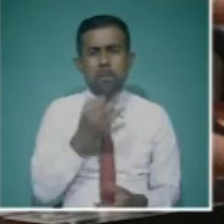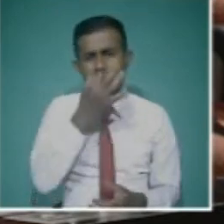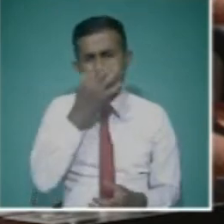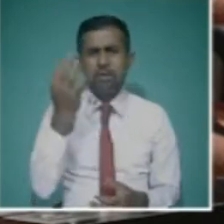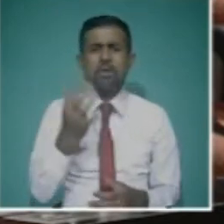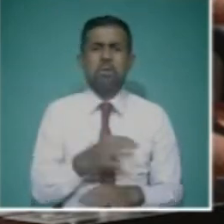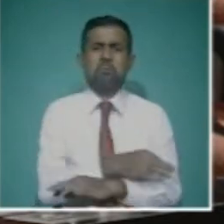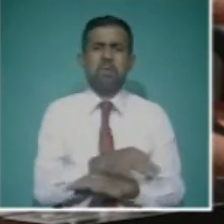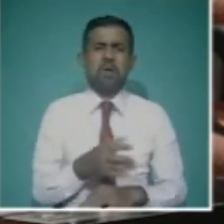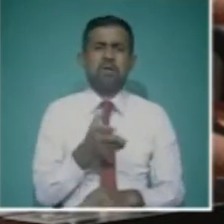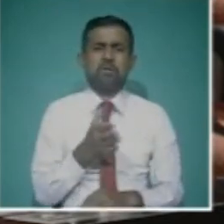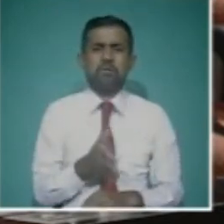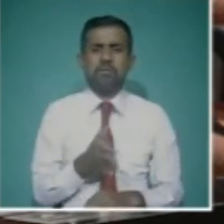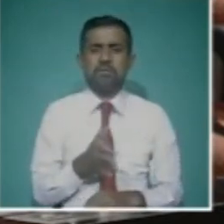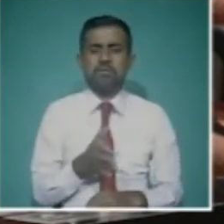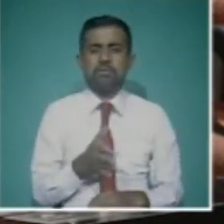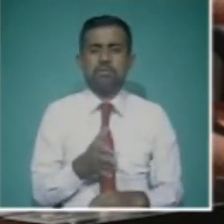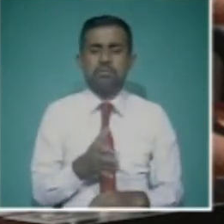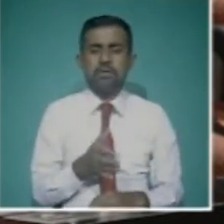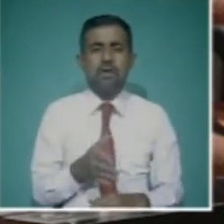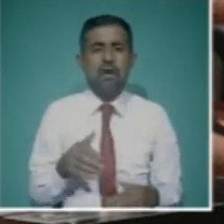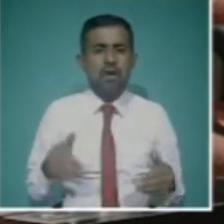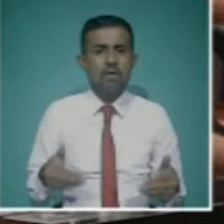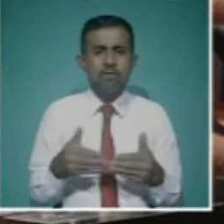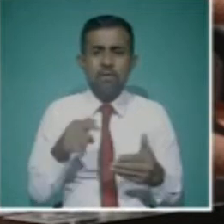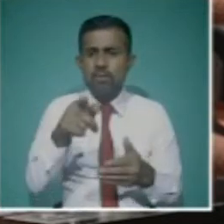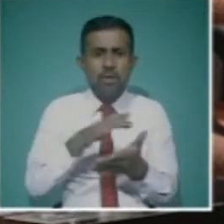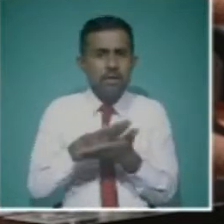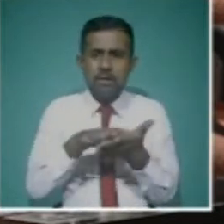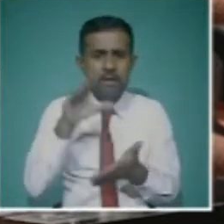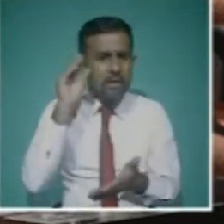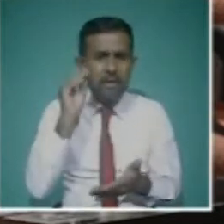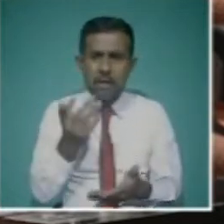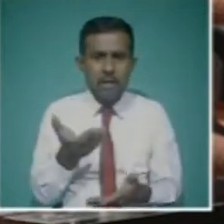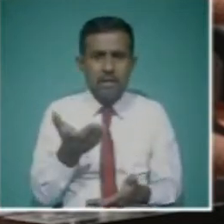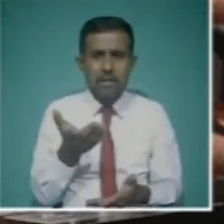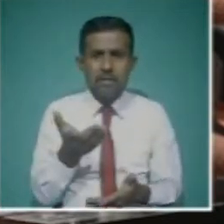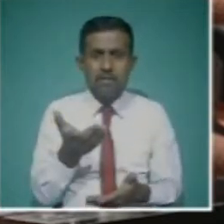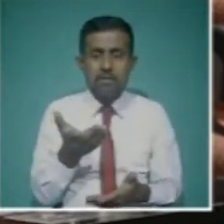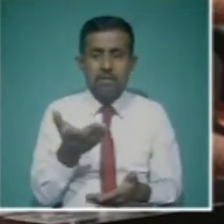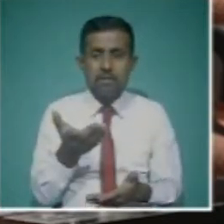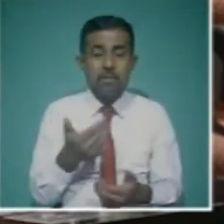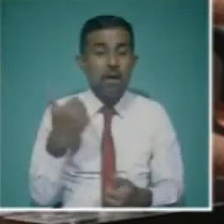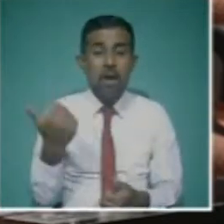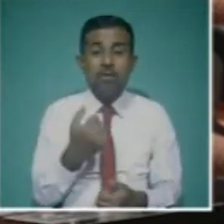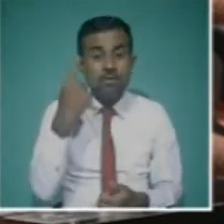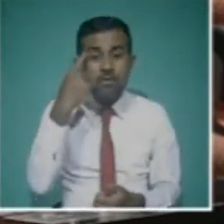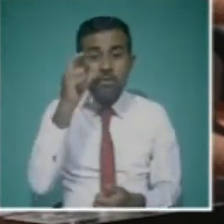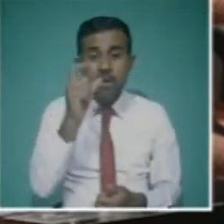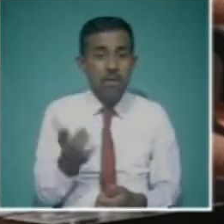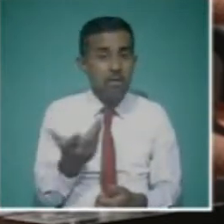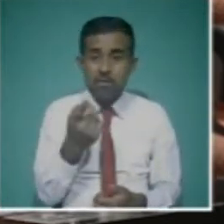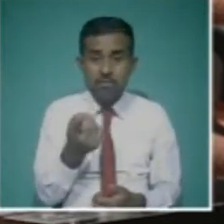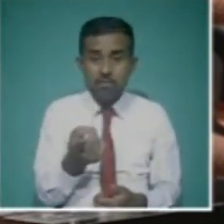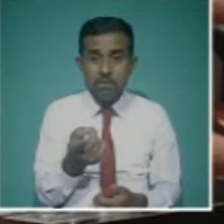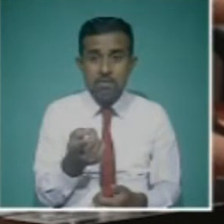And if we don't realize it at least today and think anew, then Honorable Presiding Member,